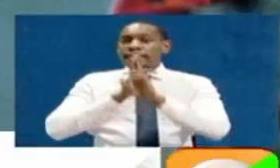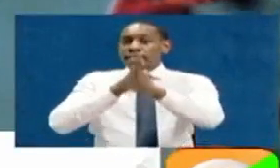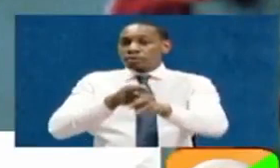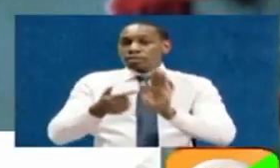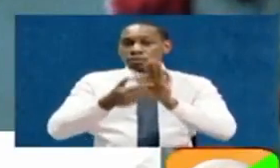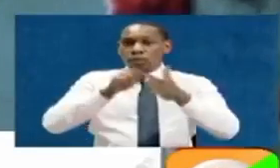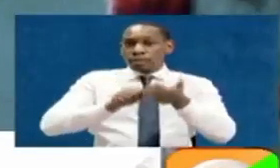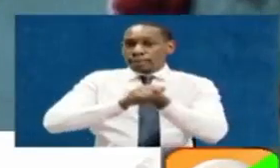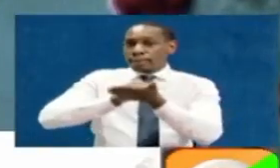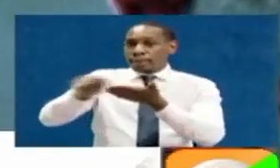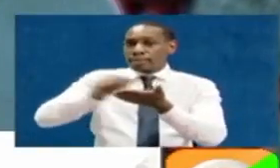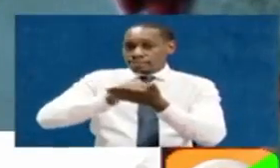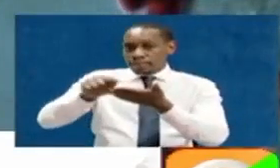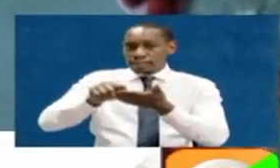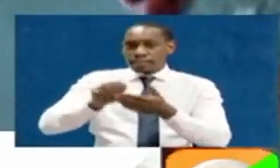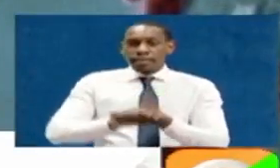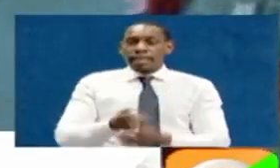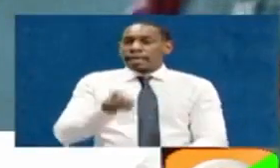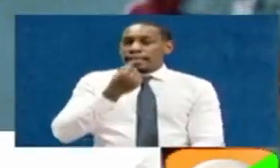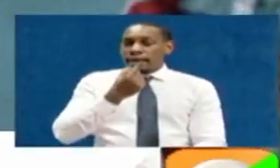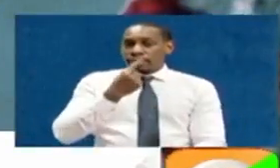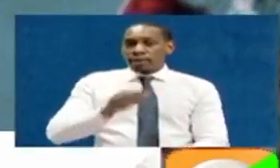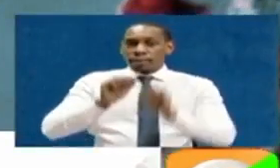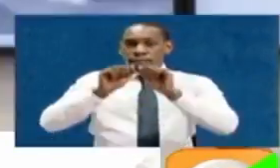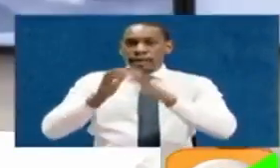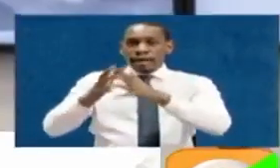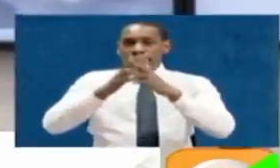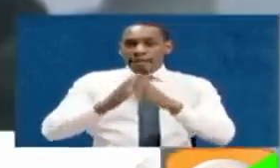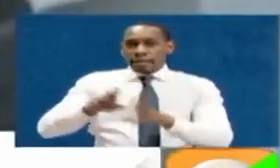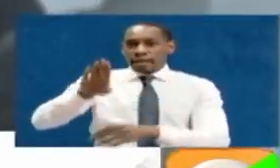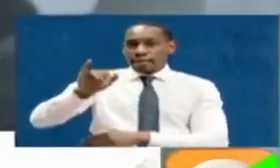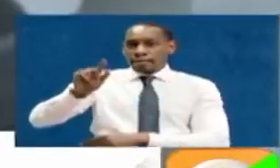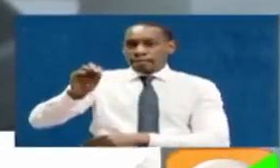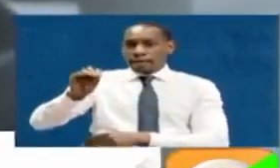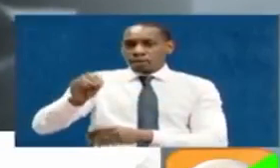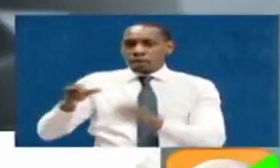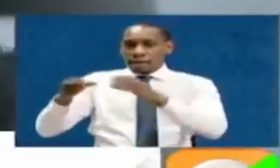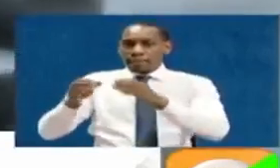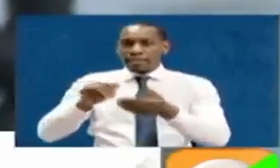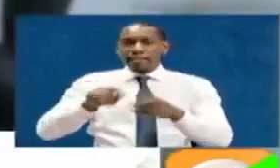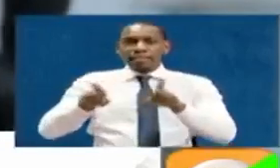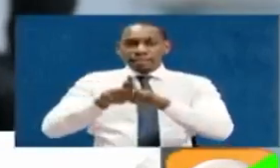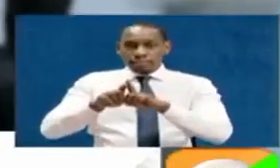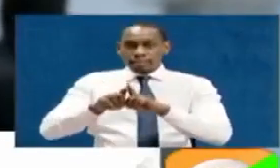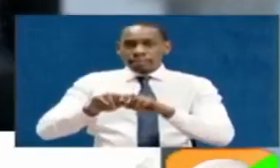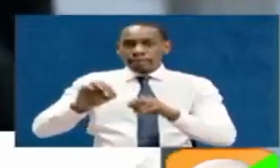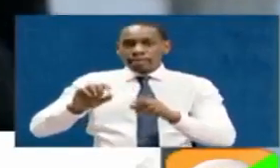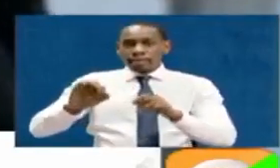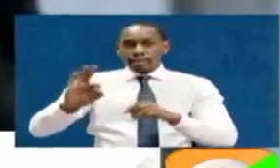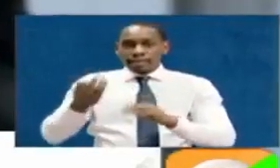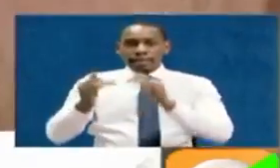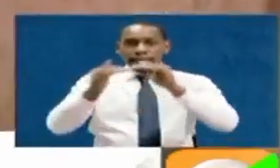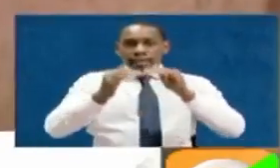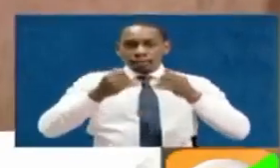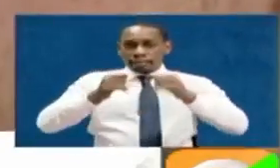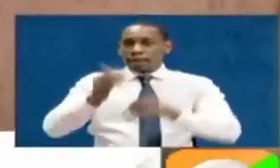results published in The Lancet. A vaccine candidate from U.S. biotech giant Moderna is heading into phase three trials